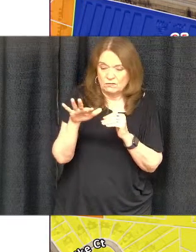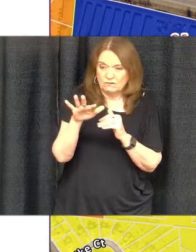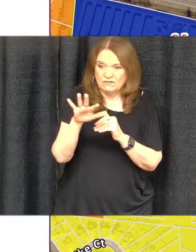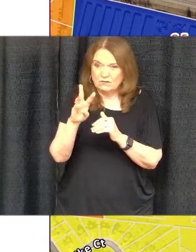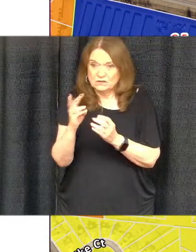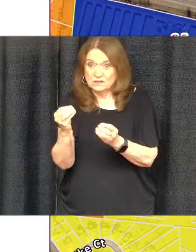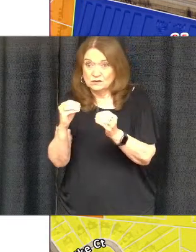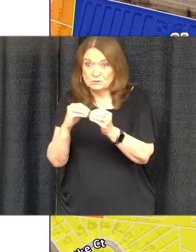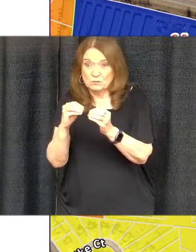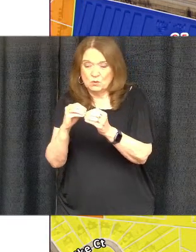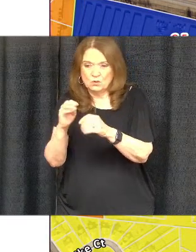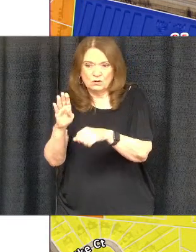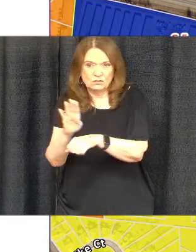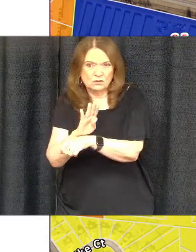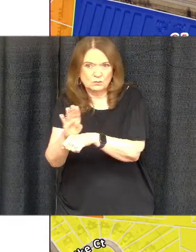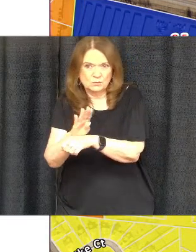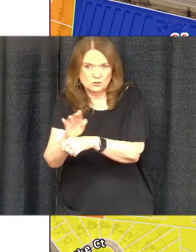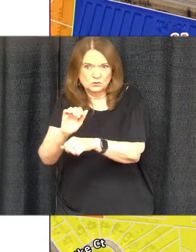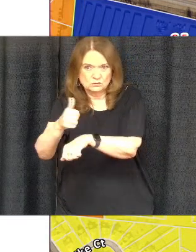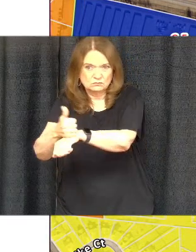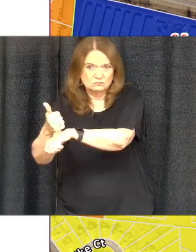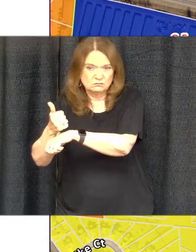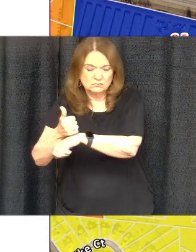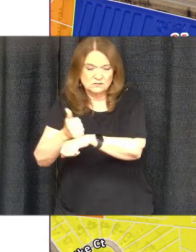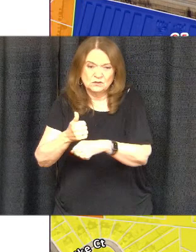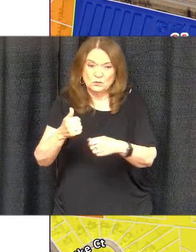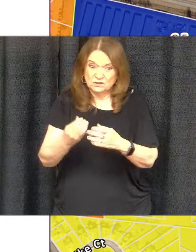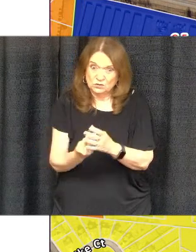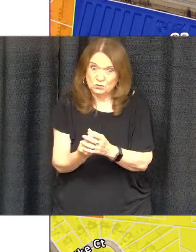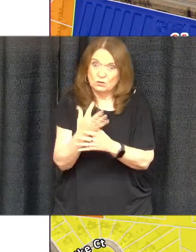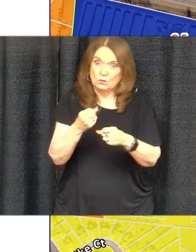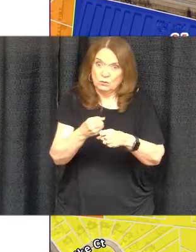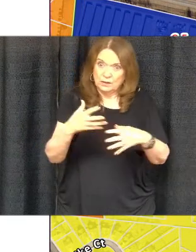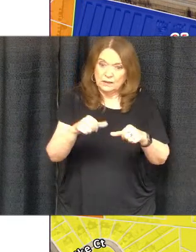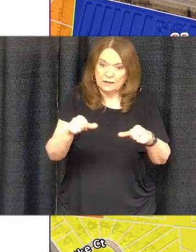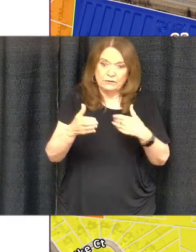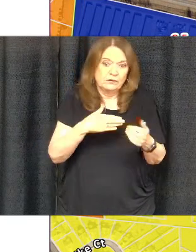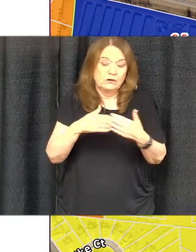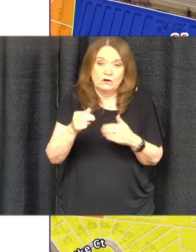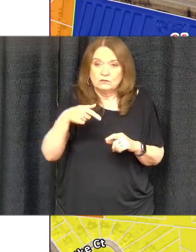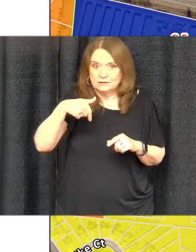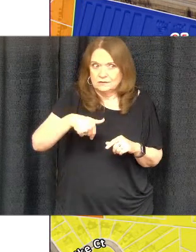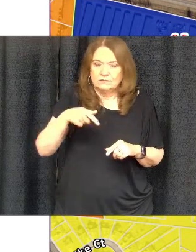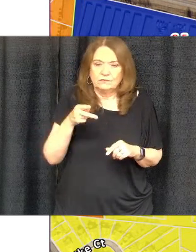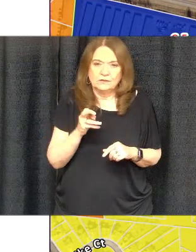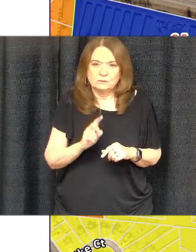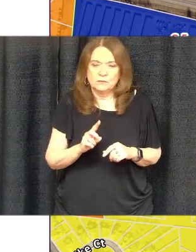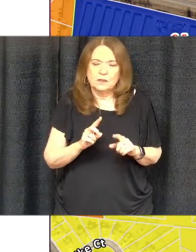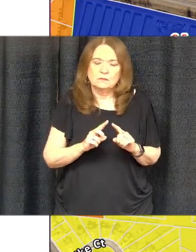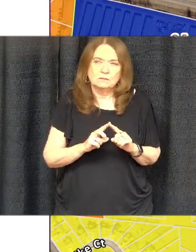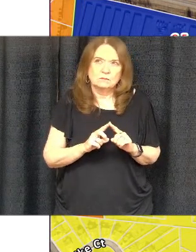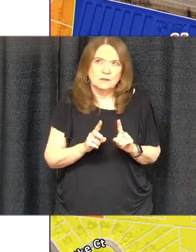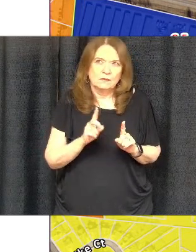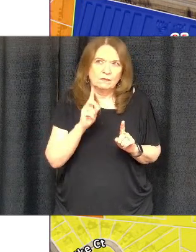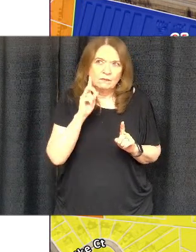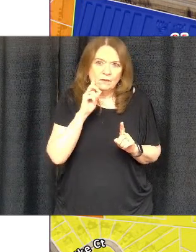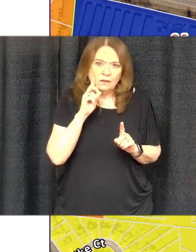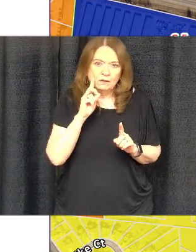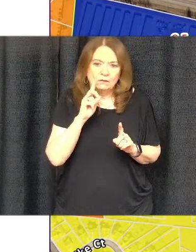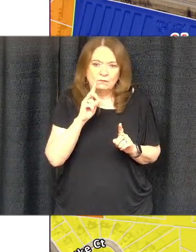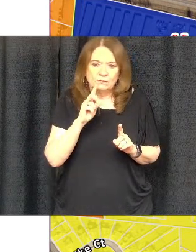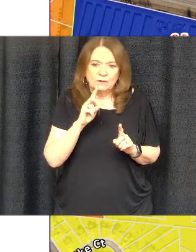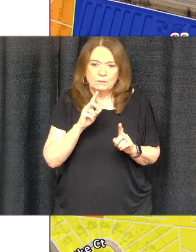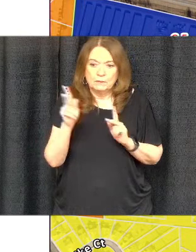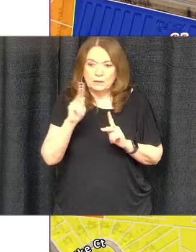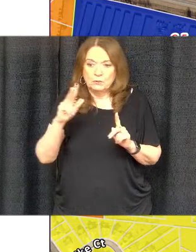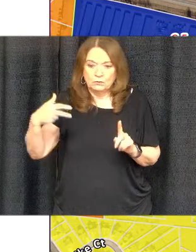commercial out parcels. So it is a growing area in general, regardless of the PUD. I think the cut through